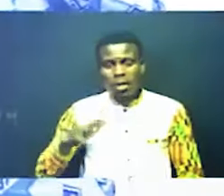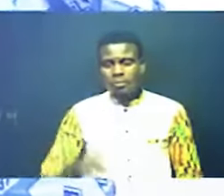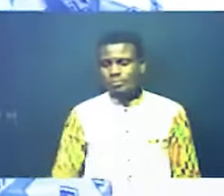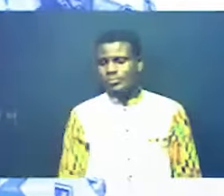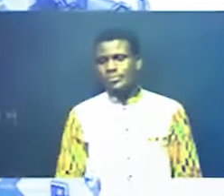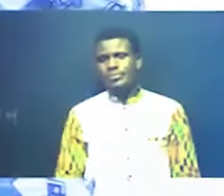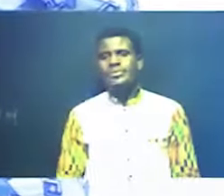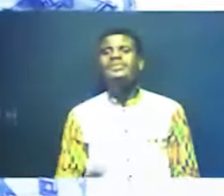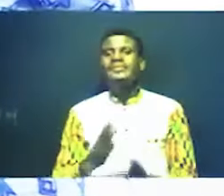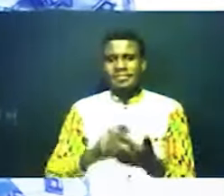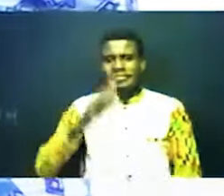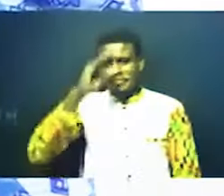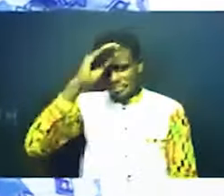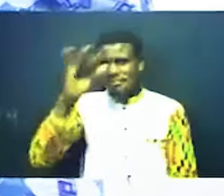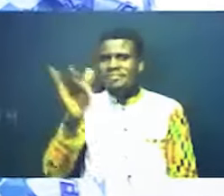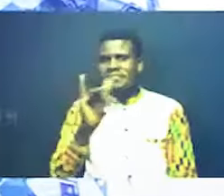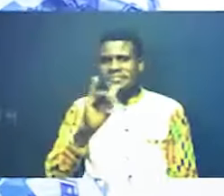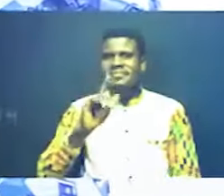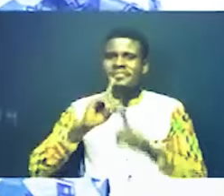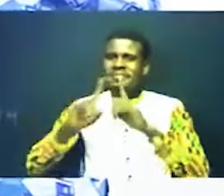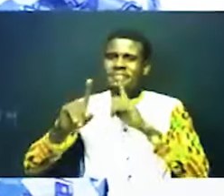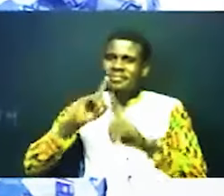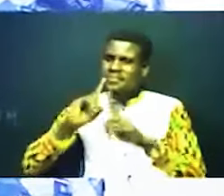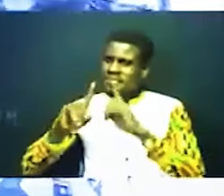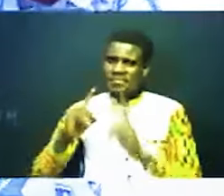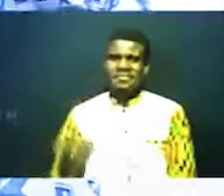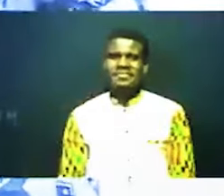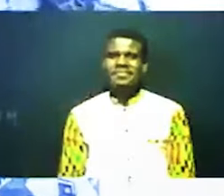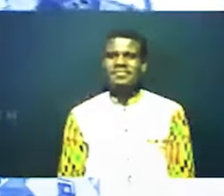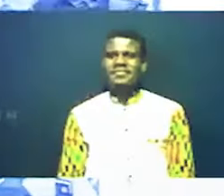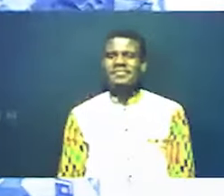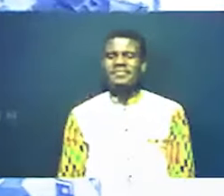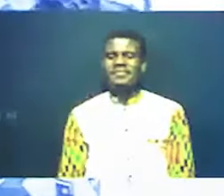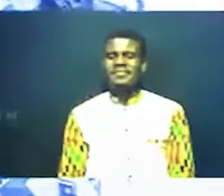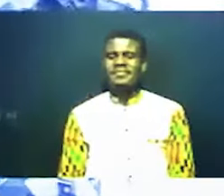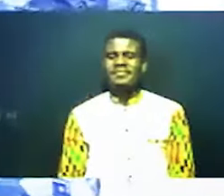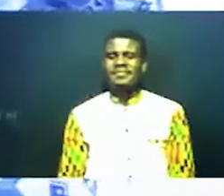Some of the men too will talk depending on their